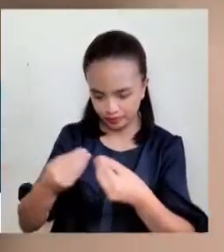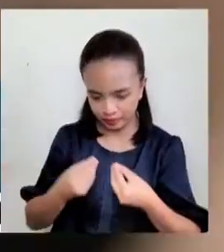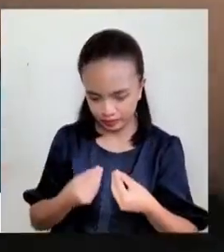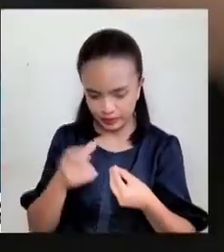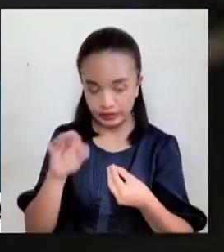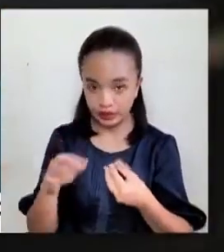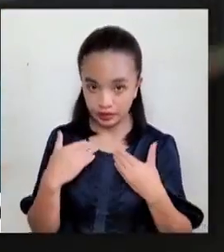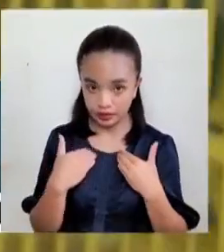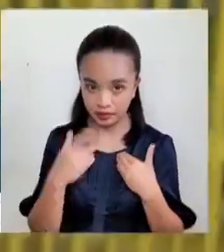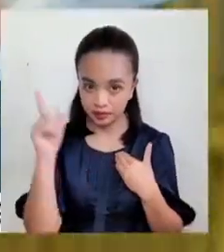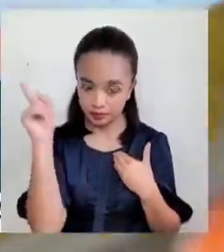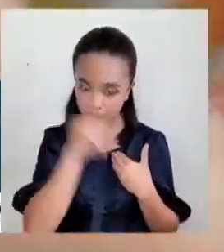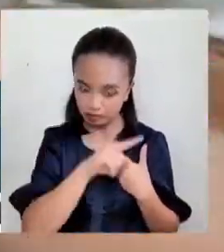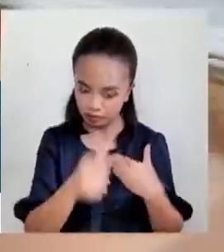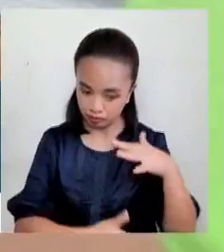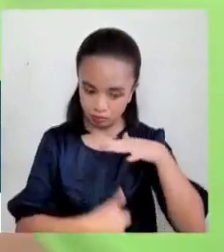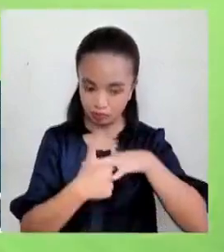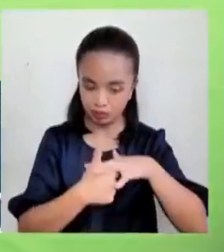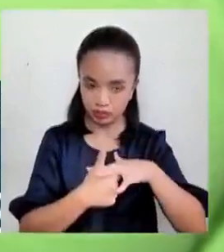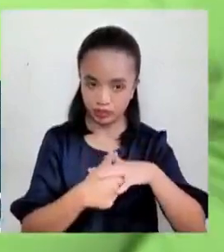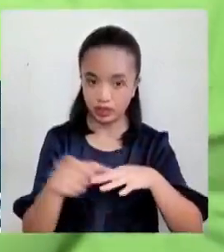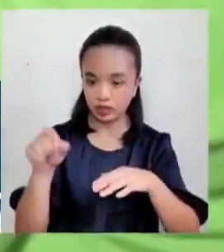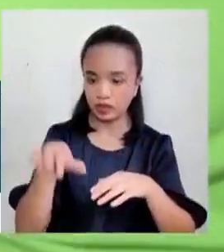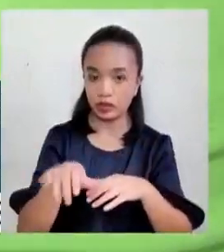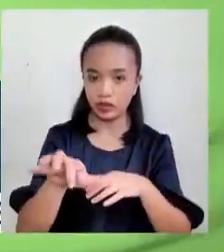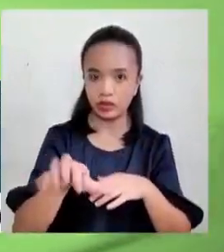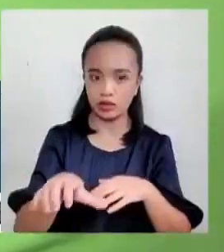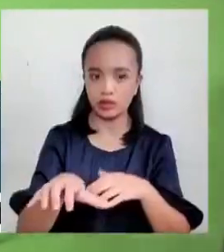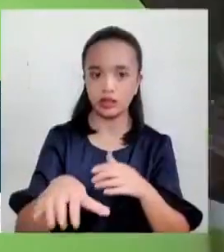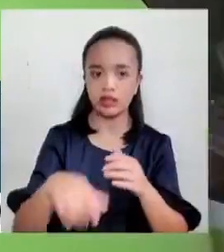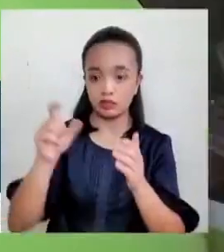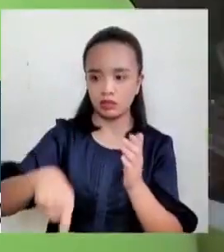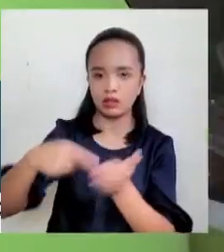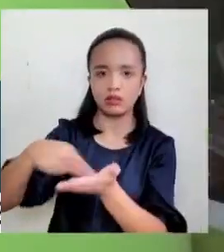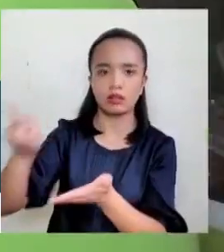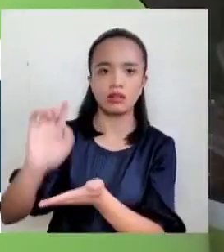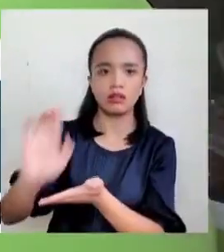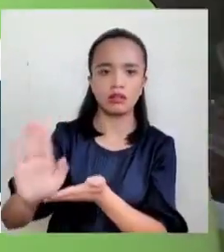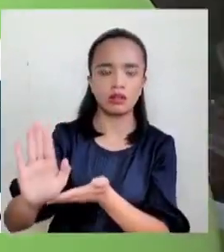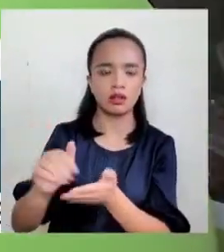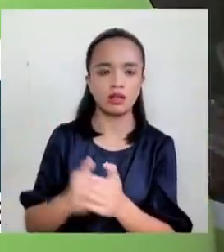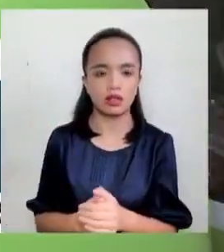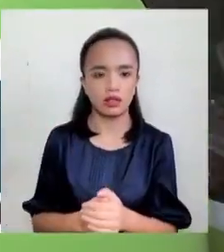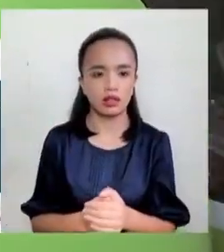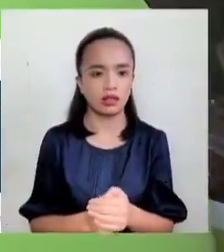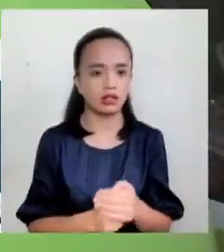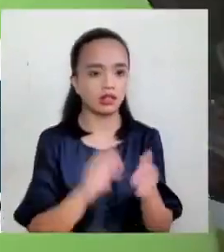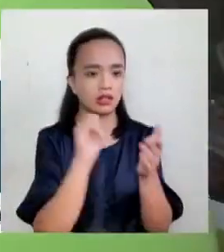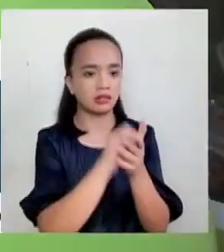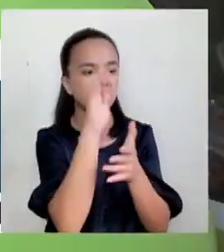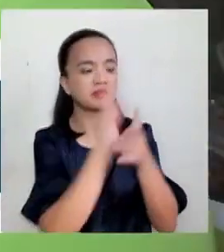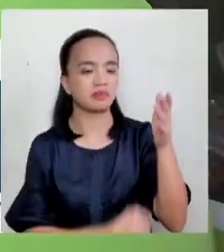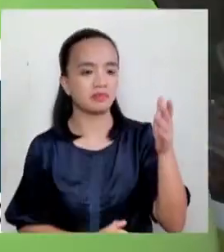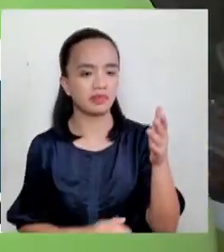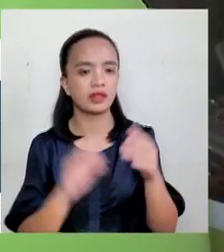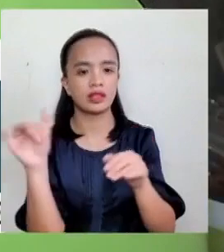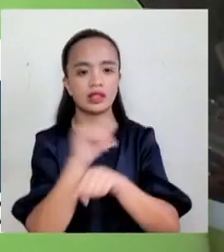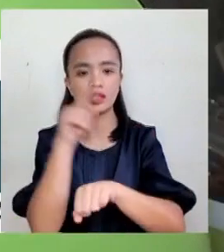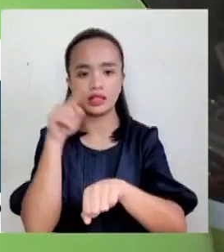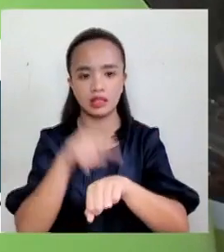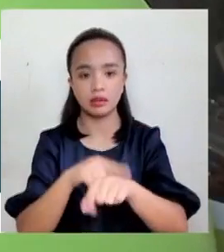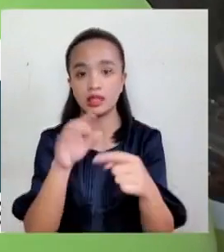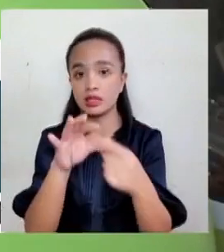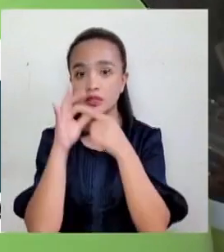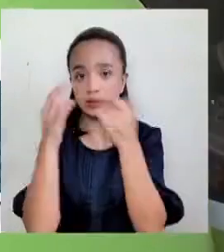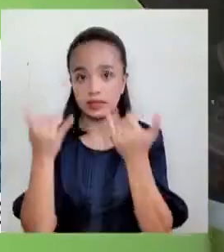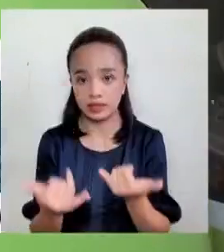the store, the cashier in charge will have to pay for it. Charge po sa amin yon. At the same time, lalo na po ngayong